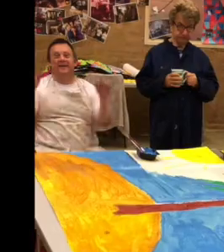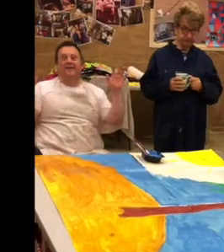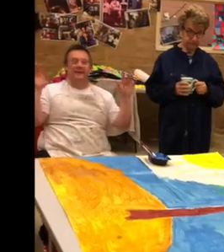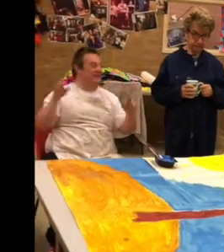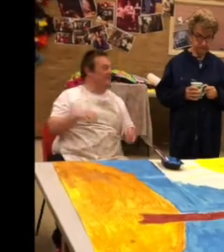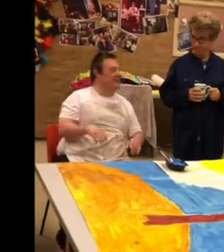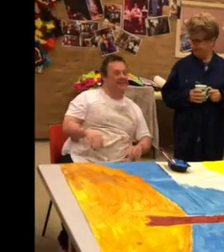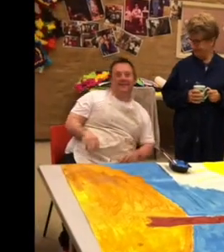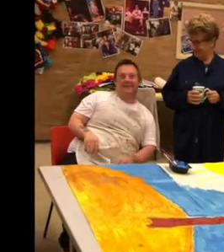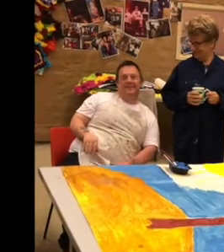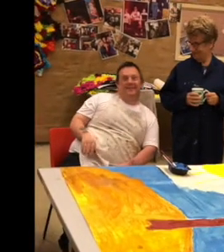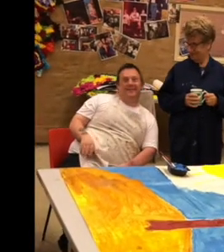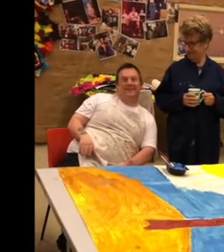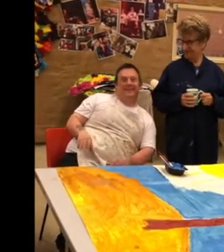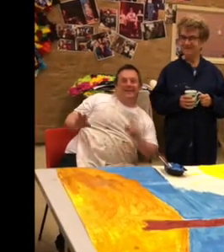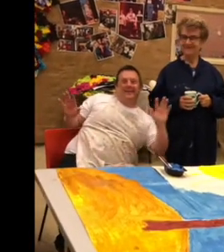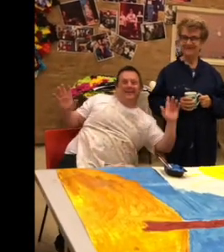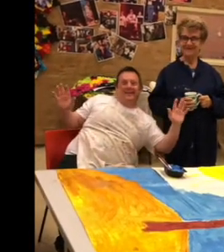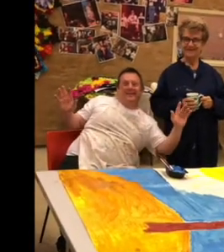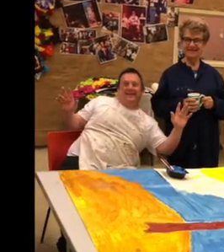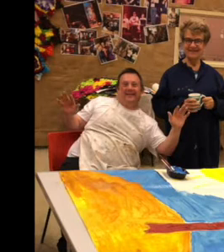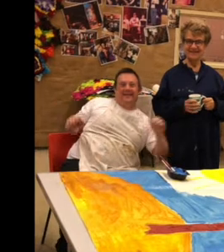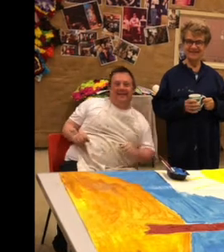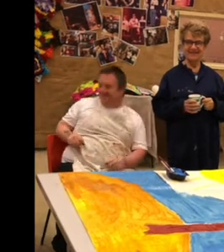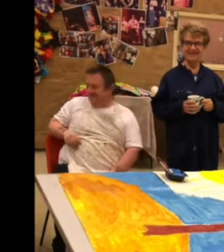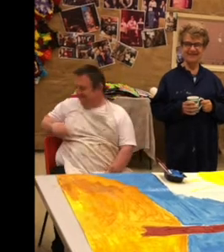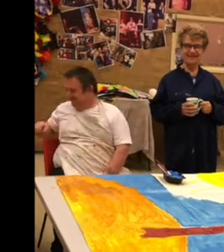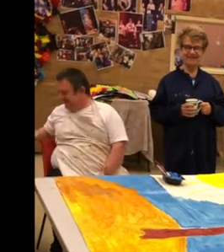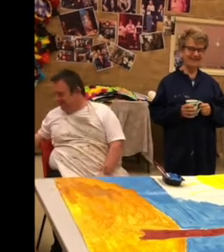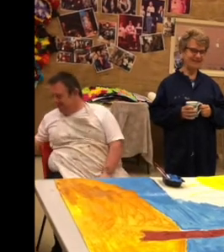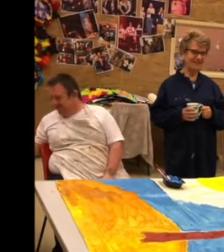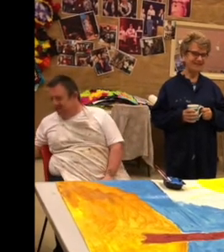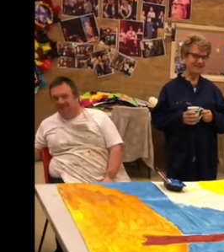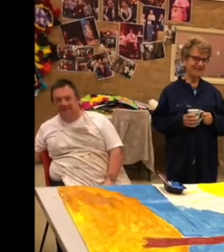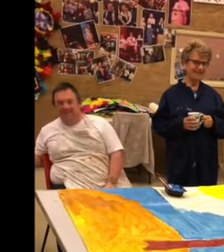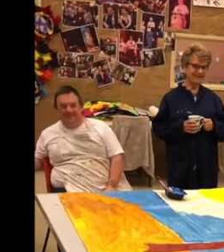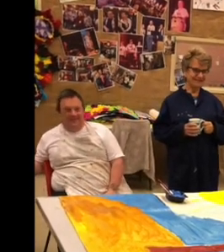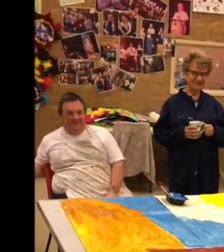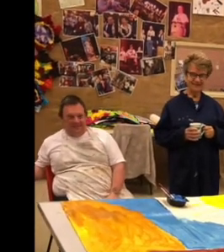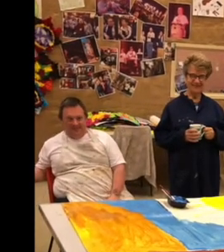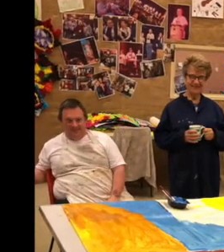It's a clue. Nearly finished now. Almost there. Looking really good.